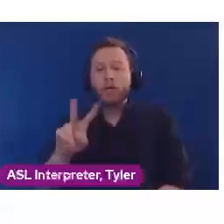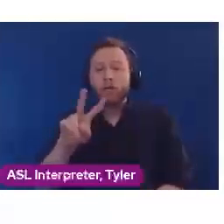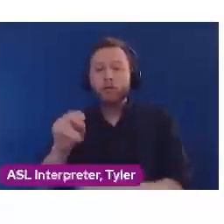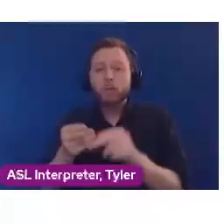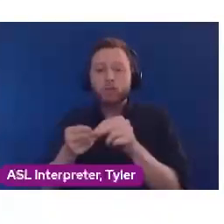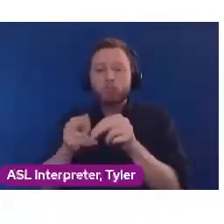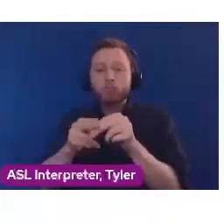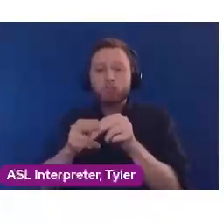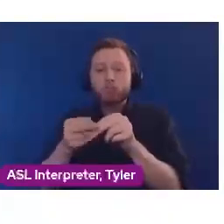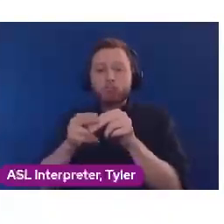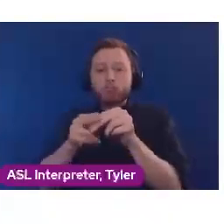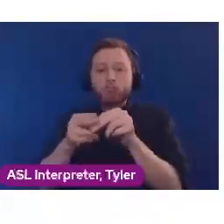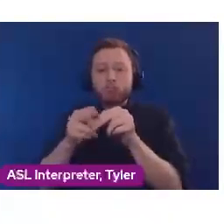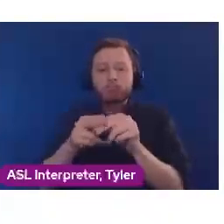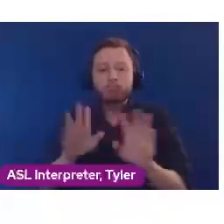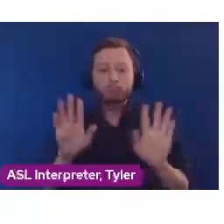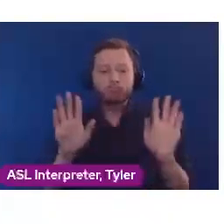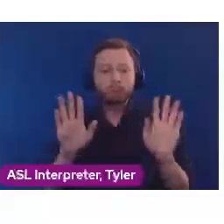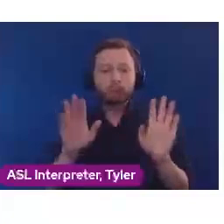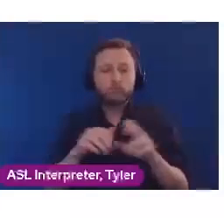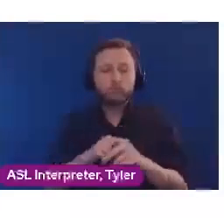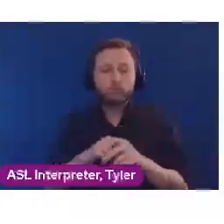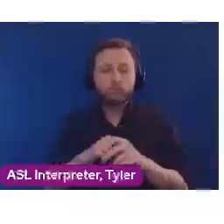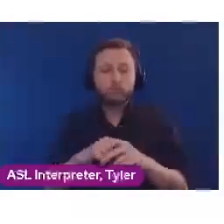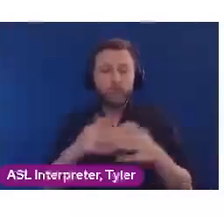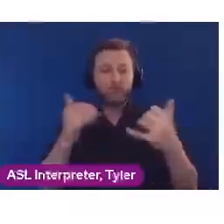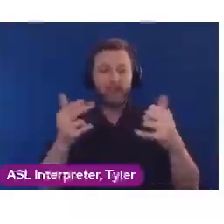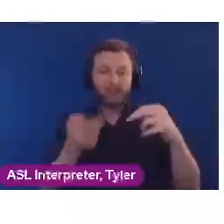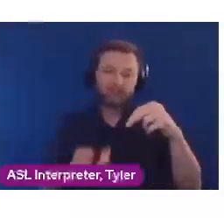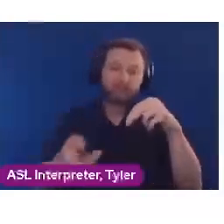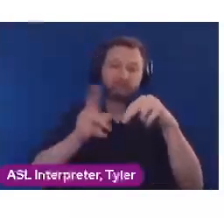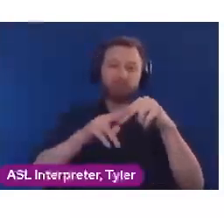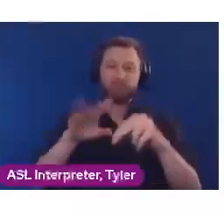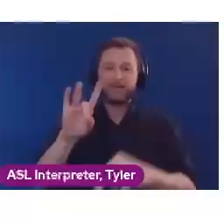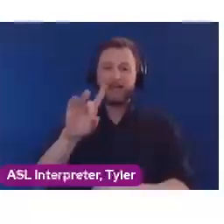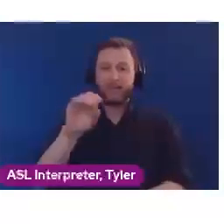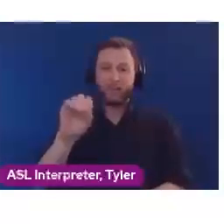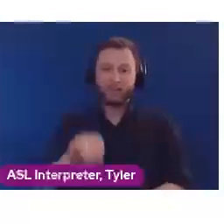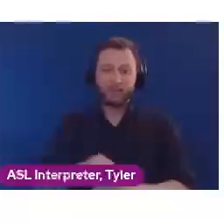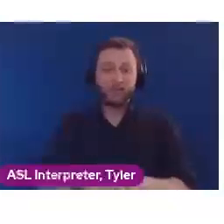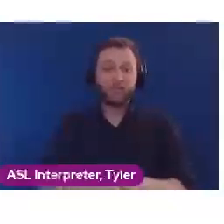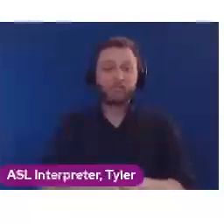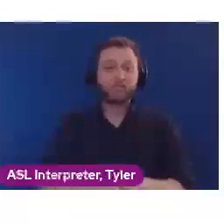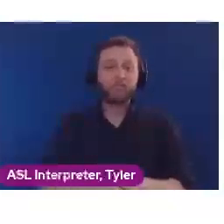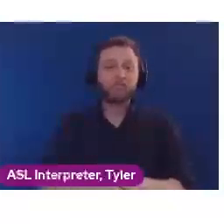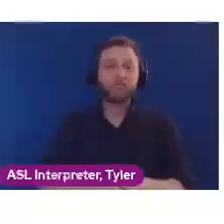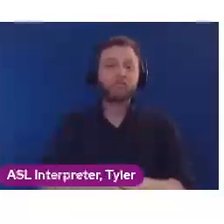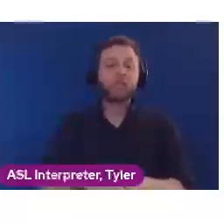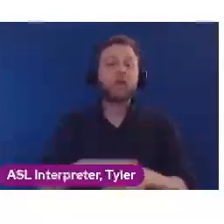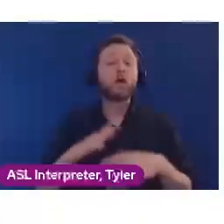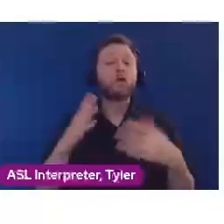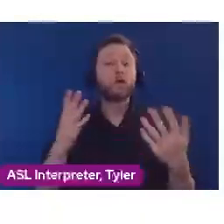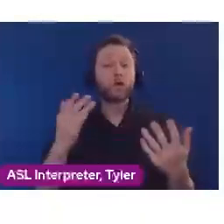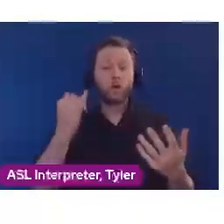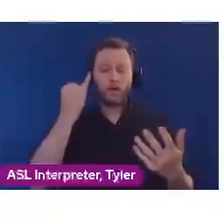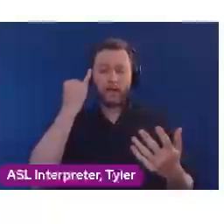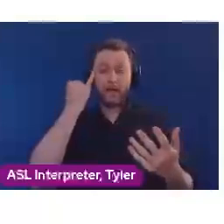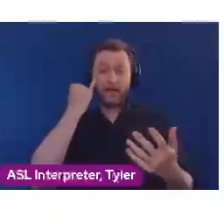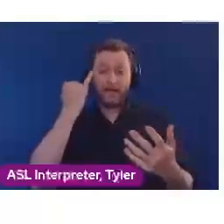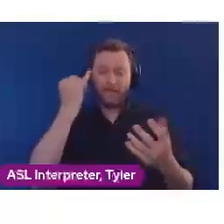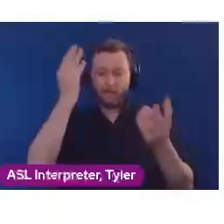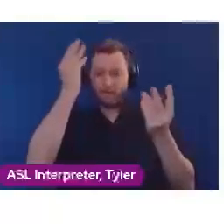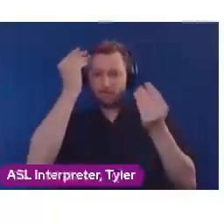2%. When you incorporate everything that those people say, when you incorporate the supply chain issues, when